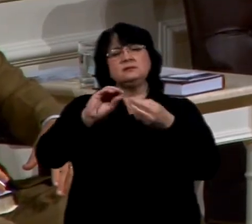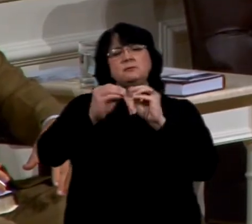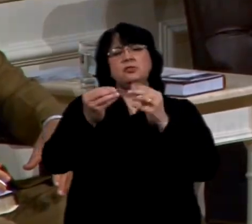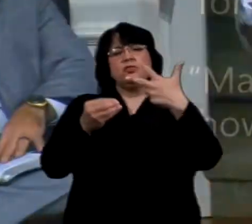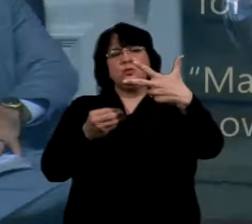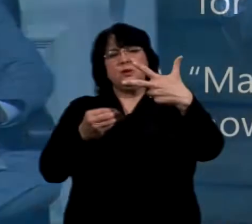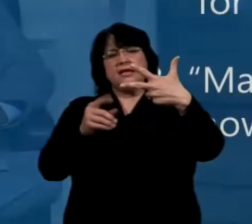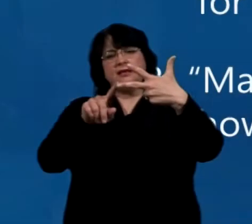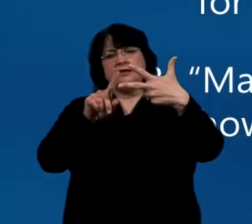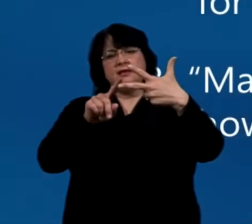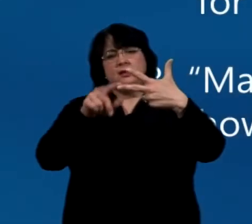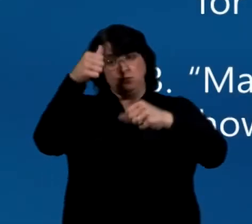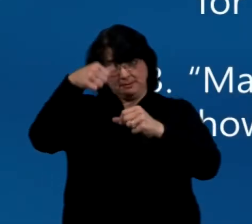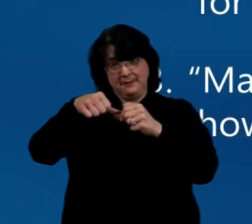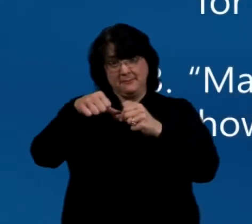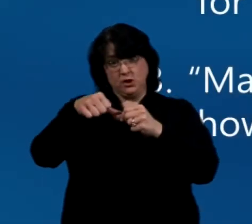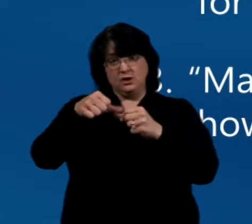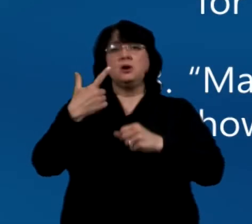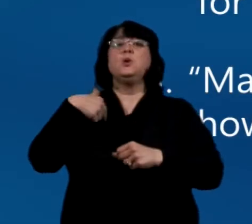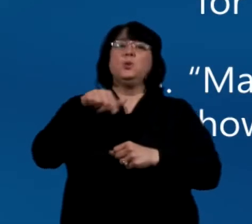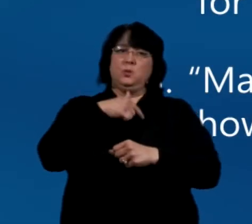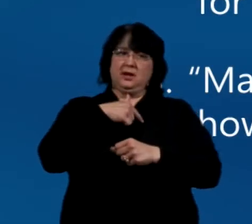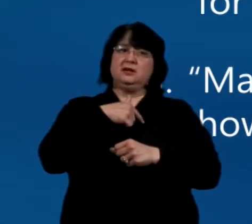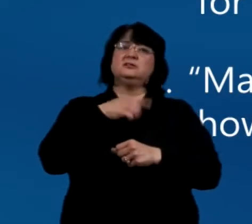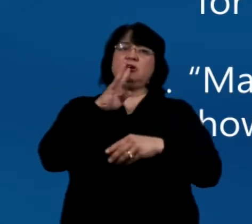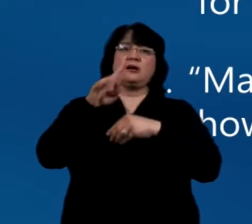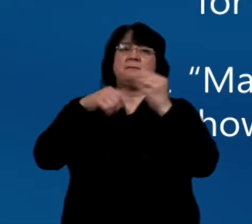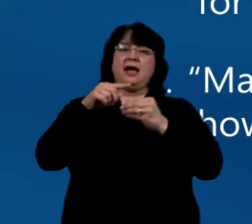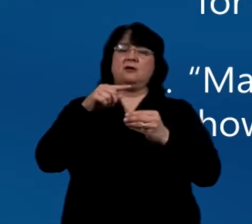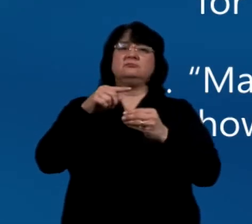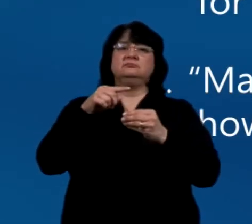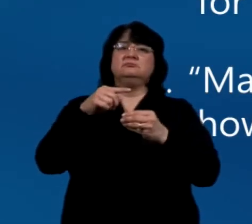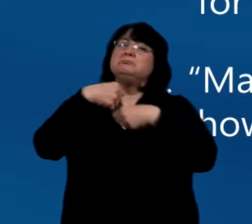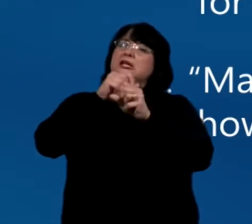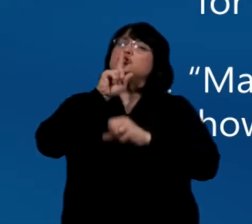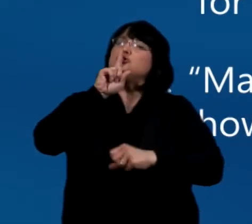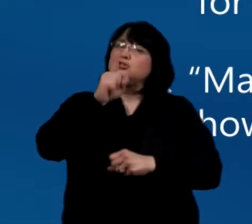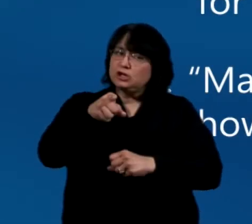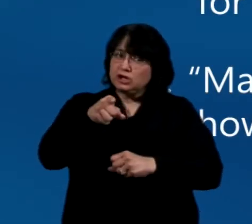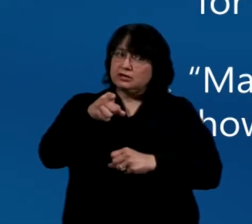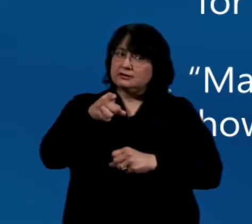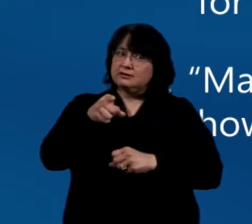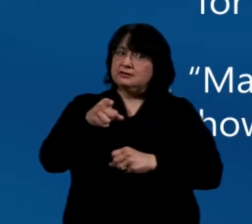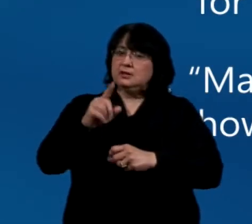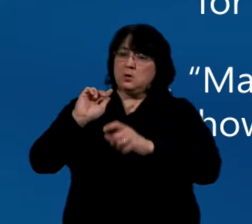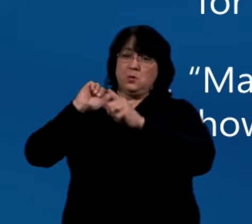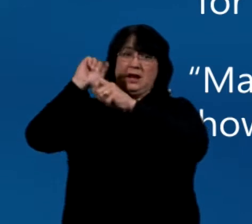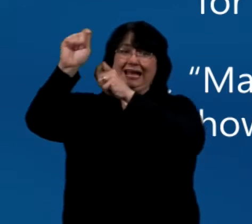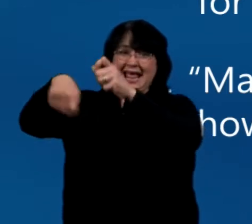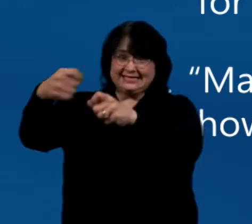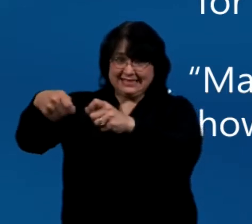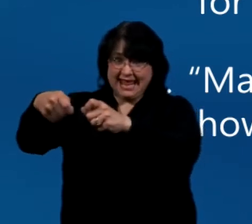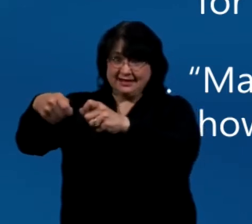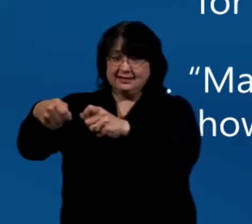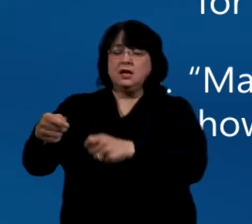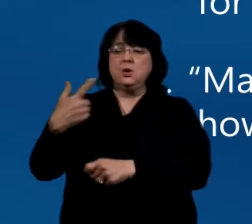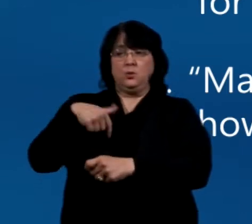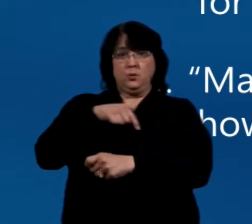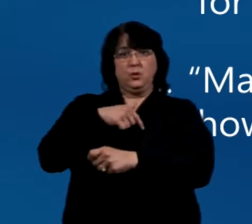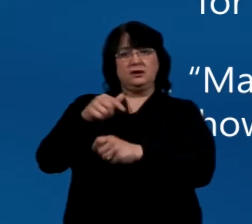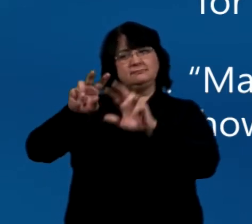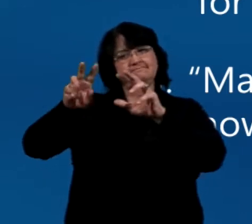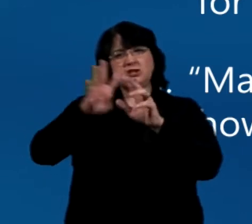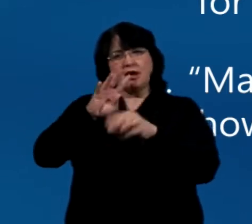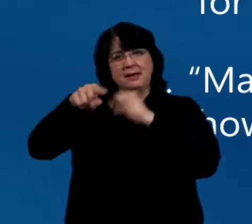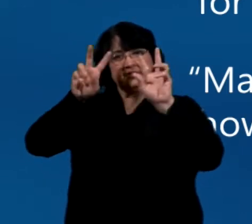three? Remember, we're just on qualifying. We're making sure we're casting the net. We're getting on subject.